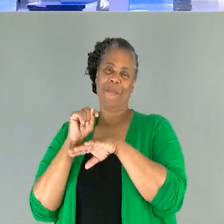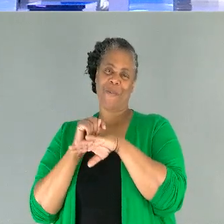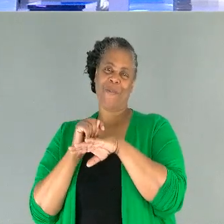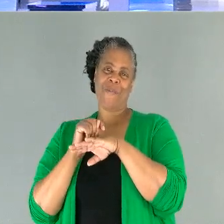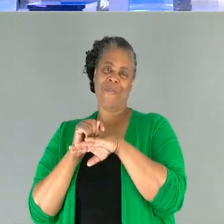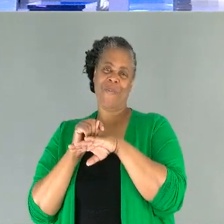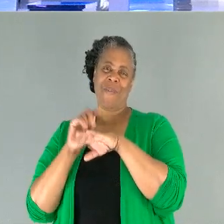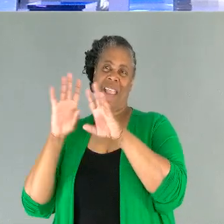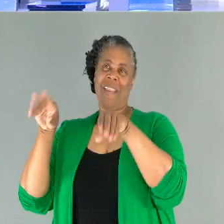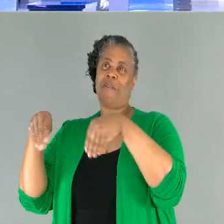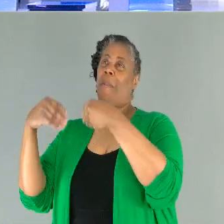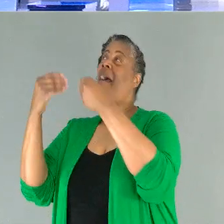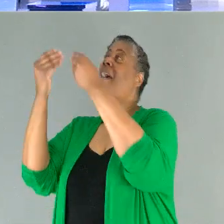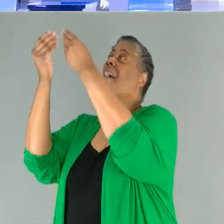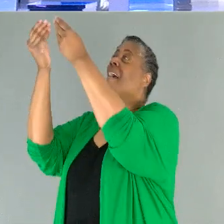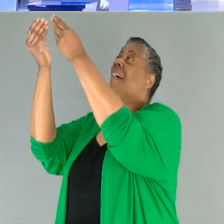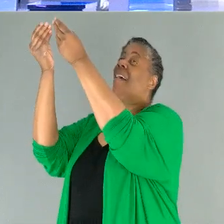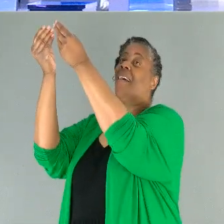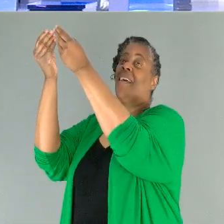to heaven.